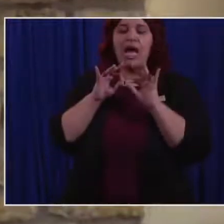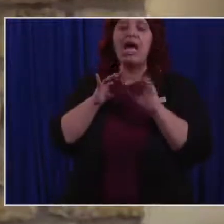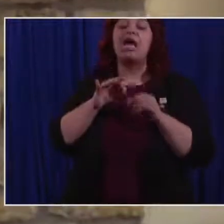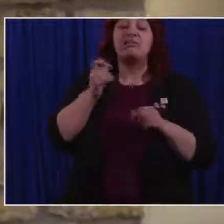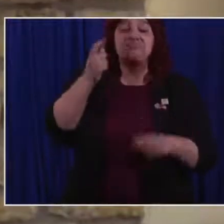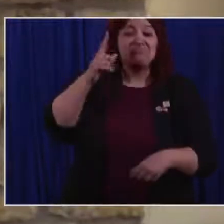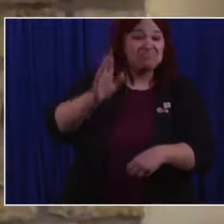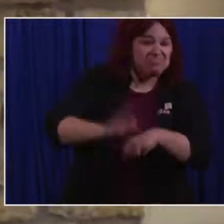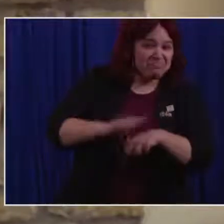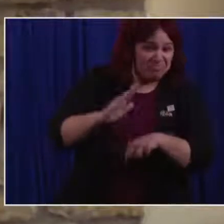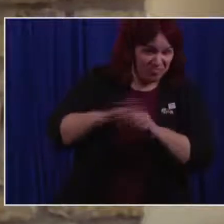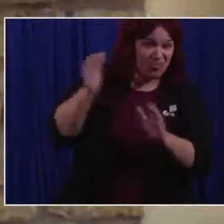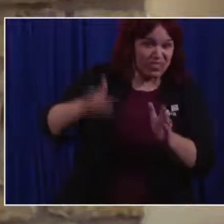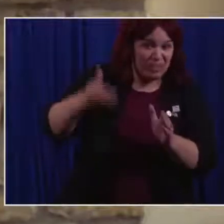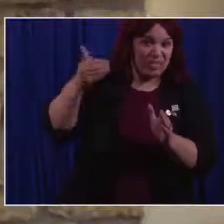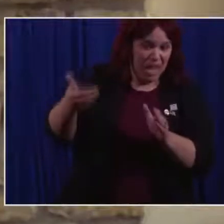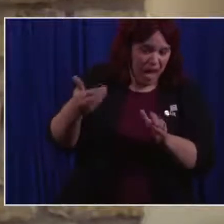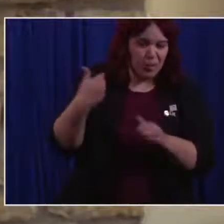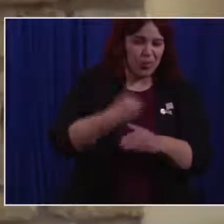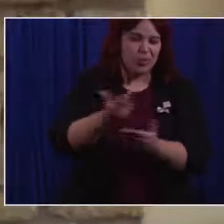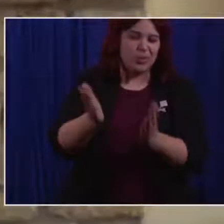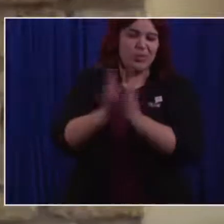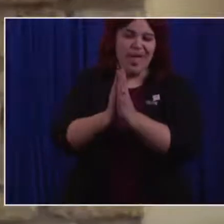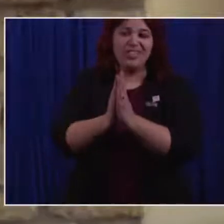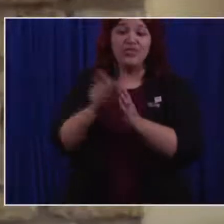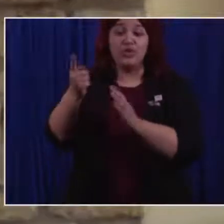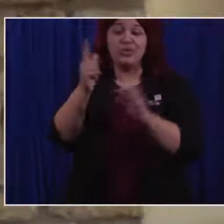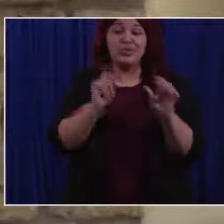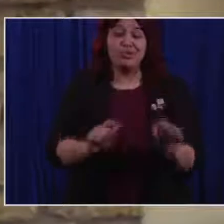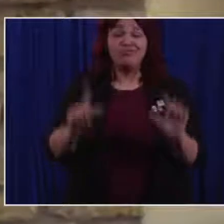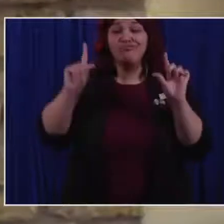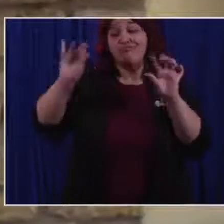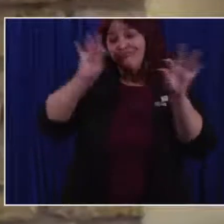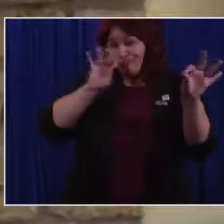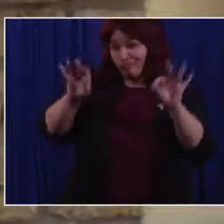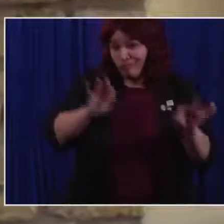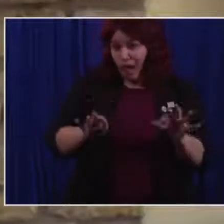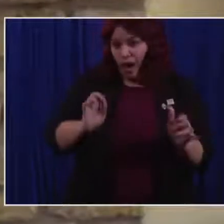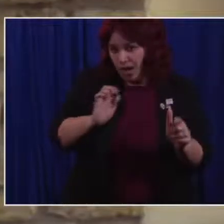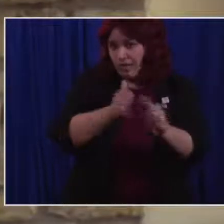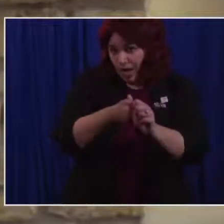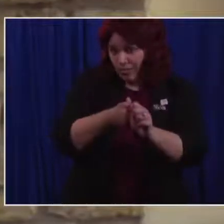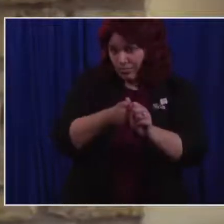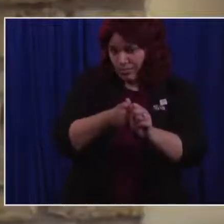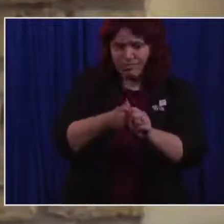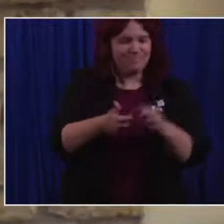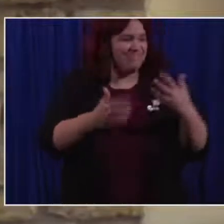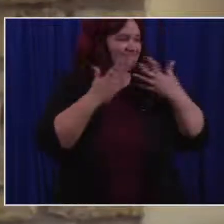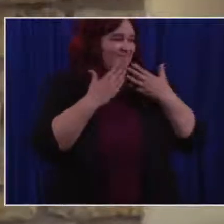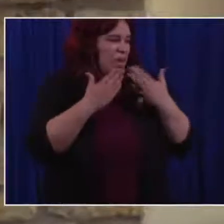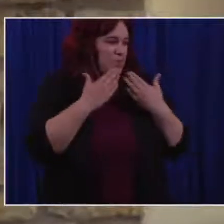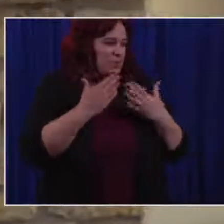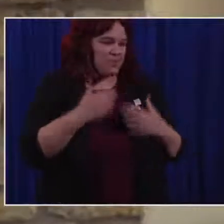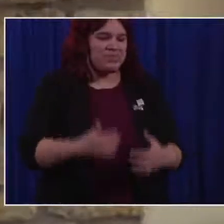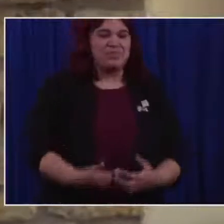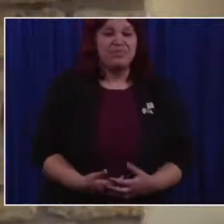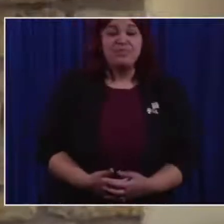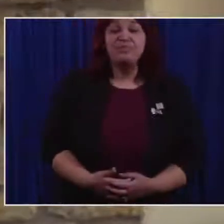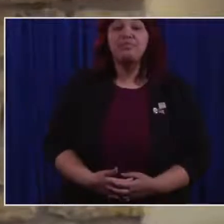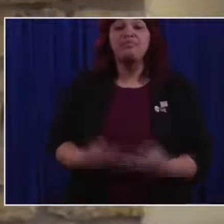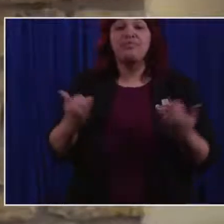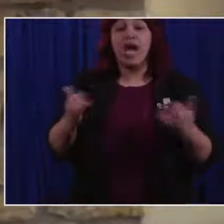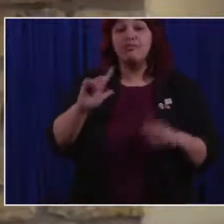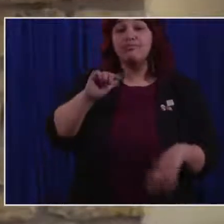time to give the citizens of Ohio an update on how things are going. Thank you very much. Thank you, Governor. Appreciate it. Lieutenant